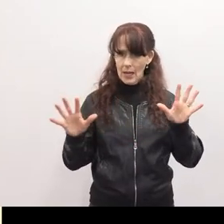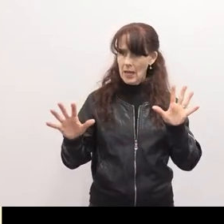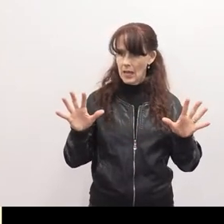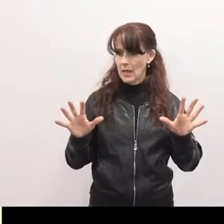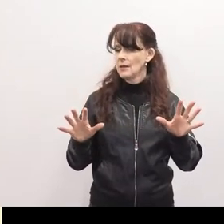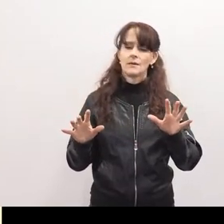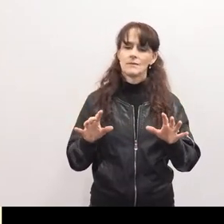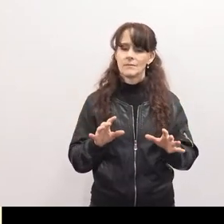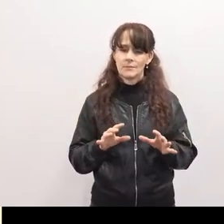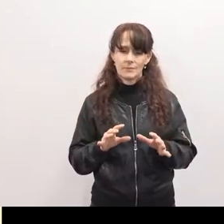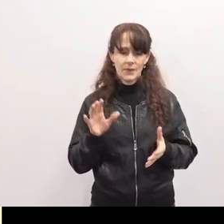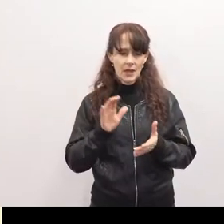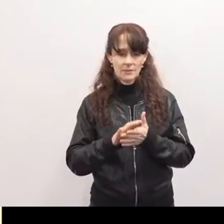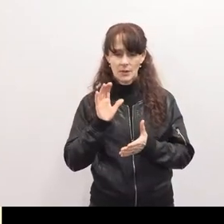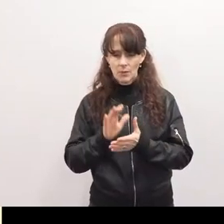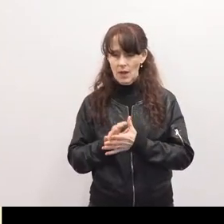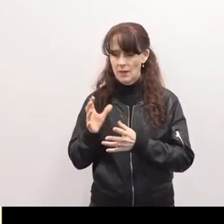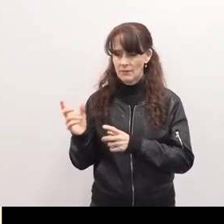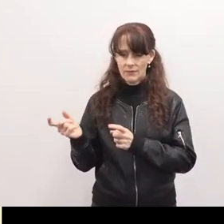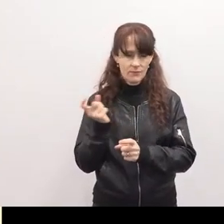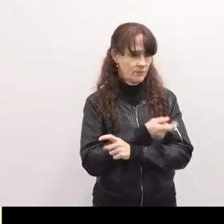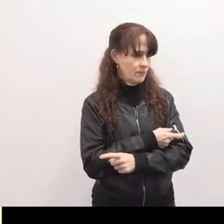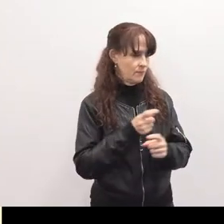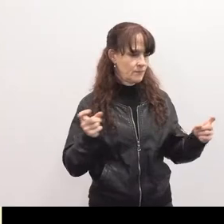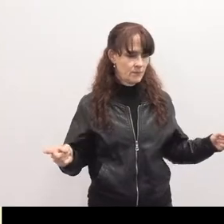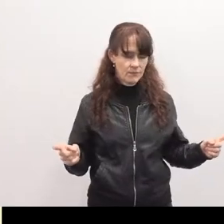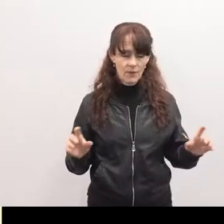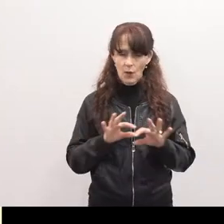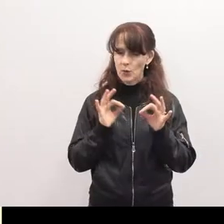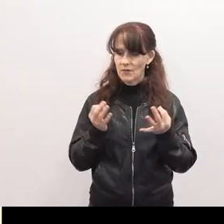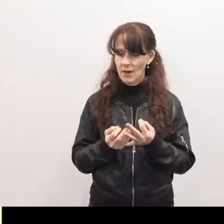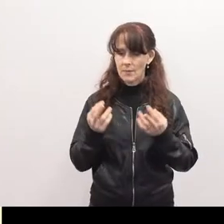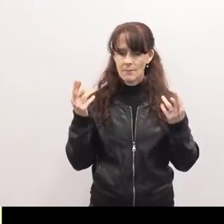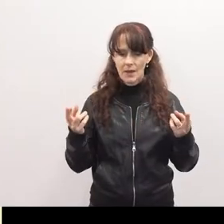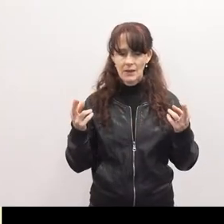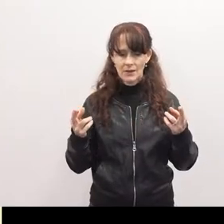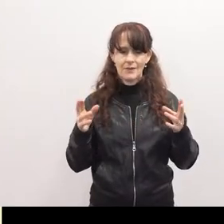what your husband or wife got you, or what your family members got you, or your best friend